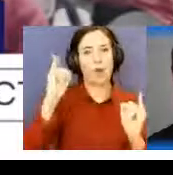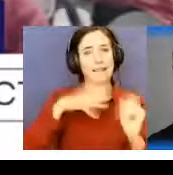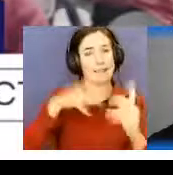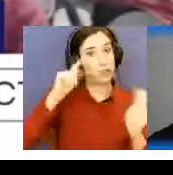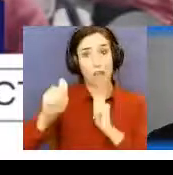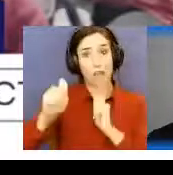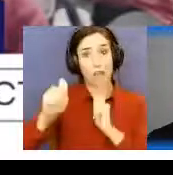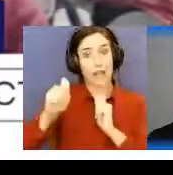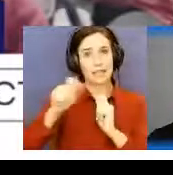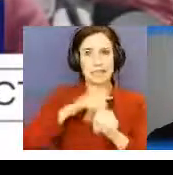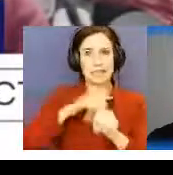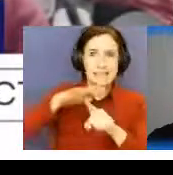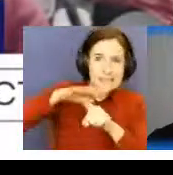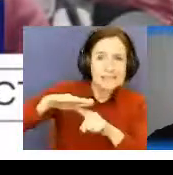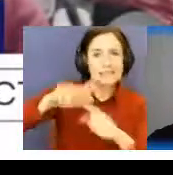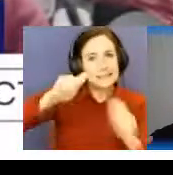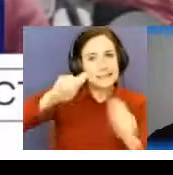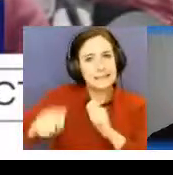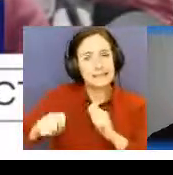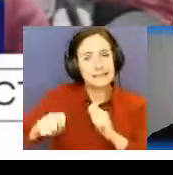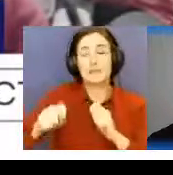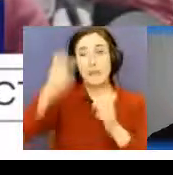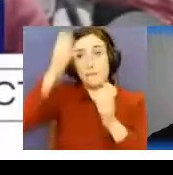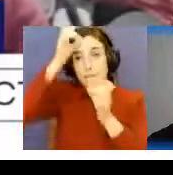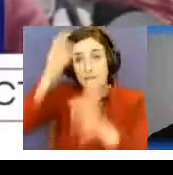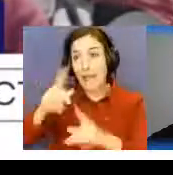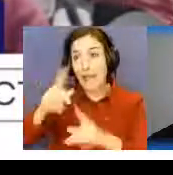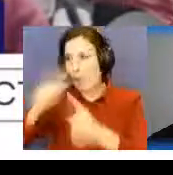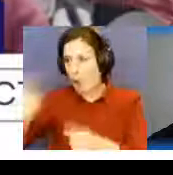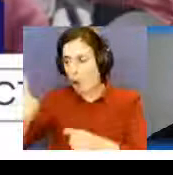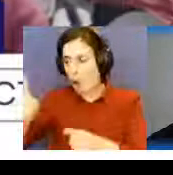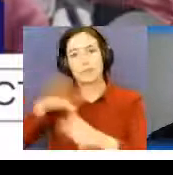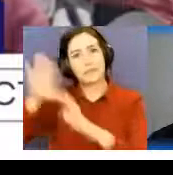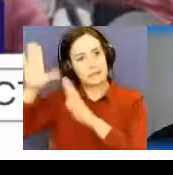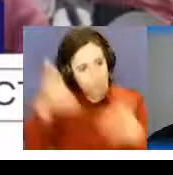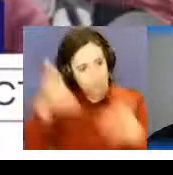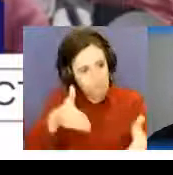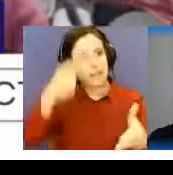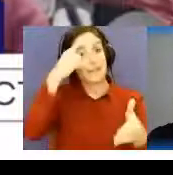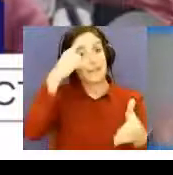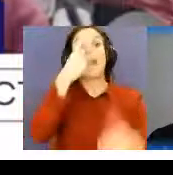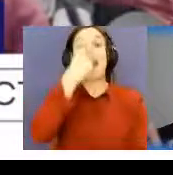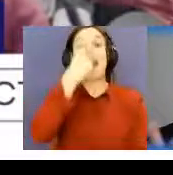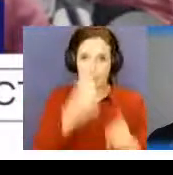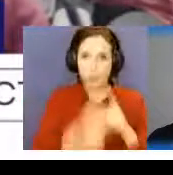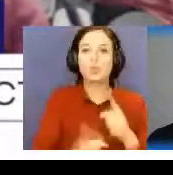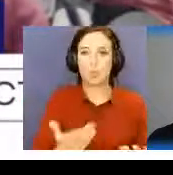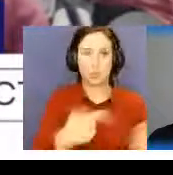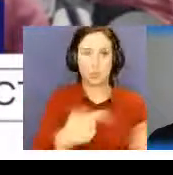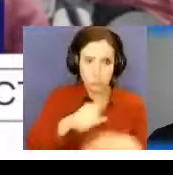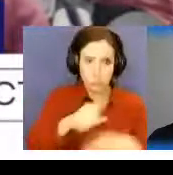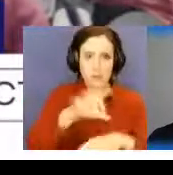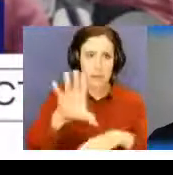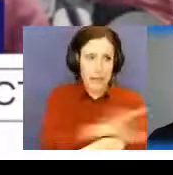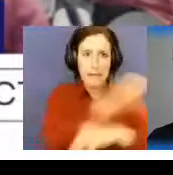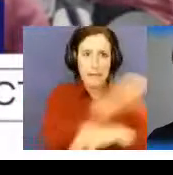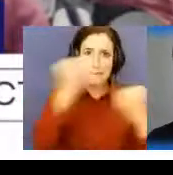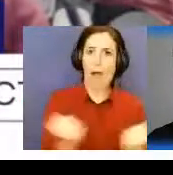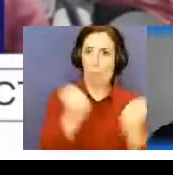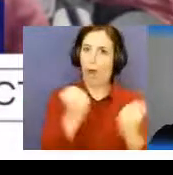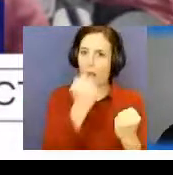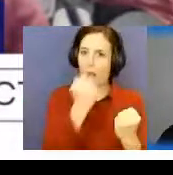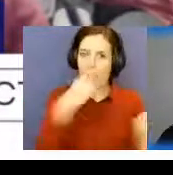the messaging from what you cannot do to what you can do, and feel empowered to be able to do that. And then finally, on the right-hand side there, this is